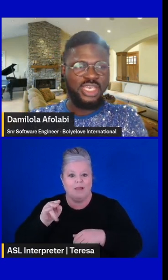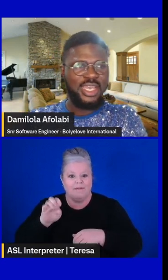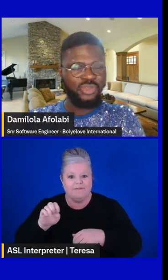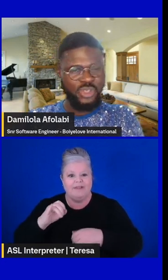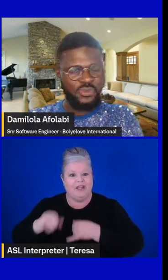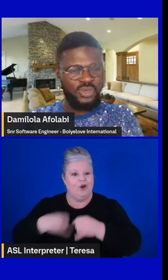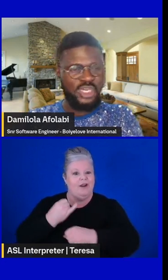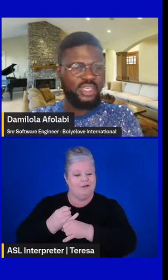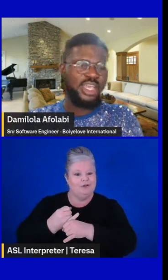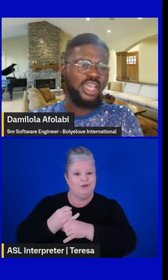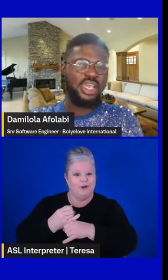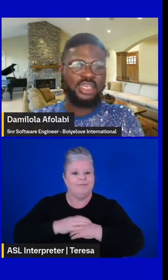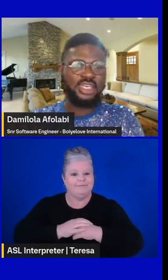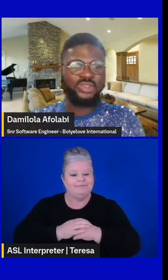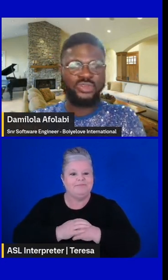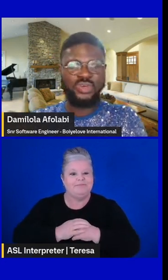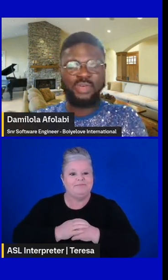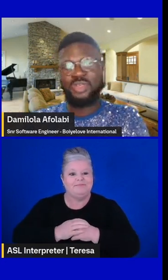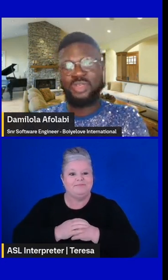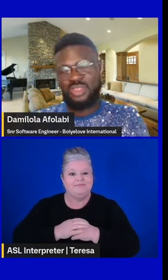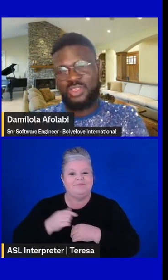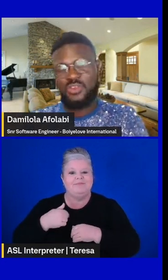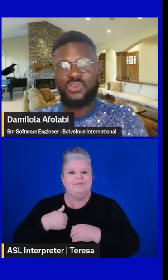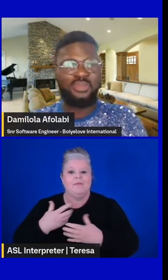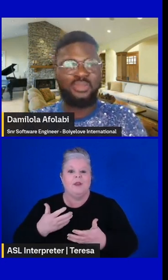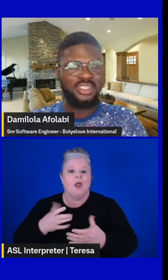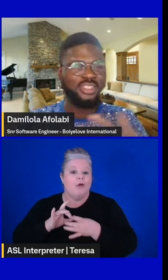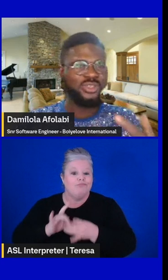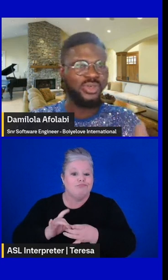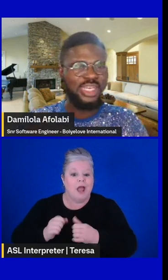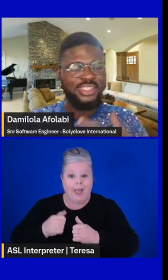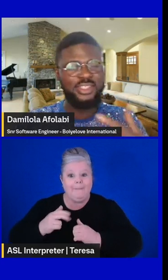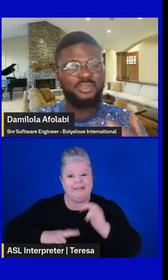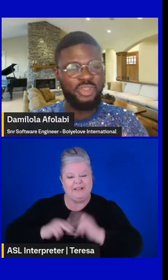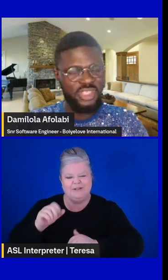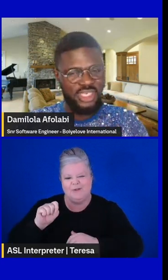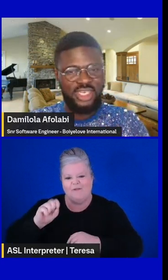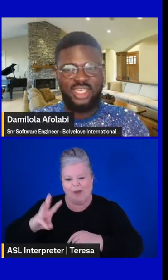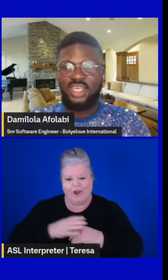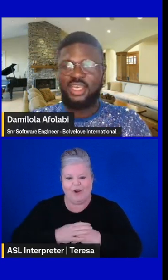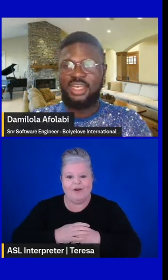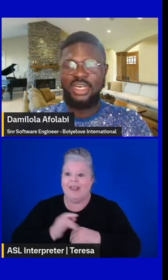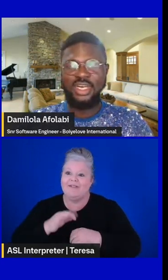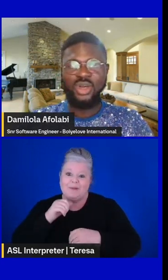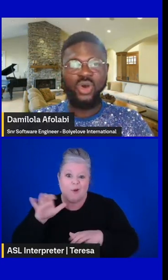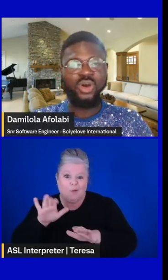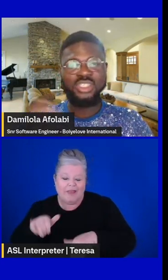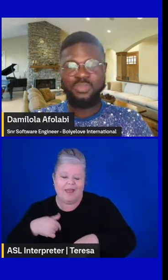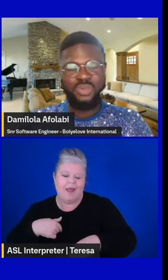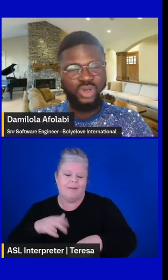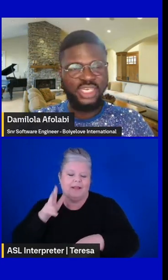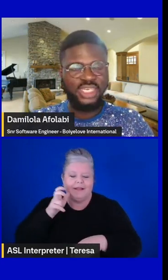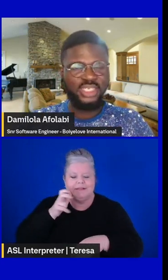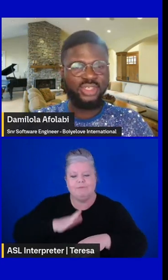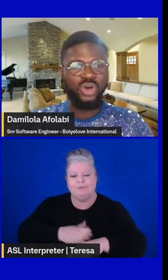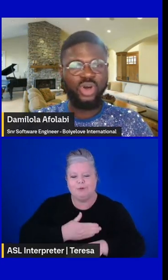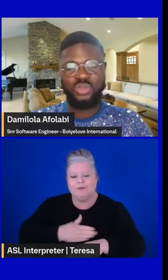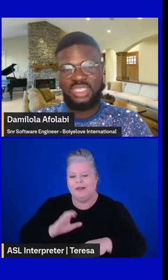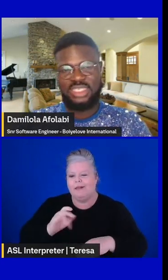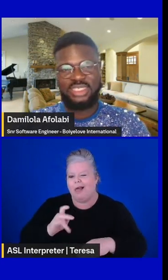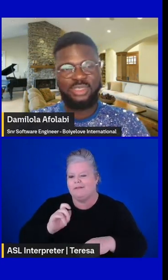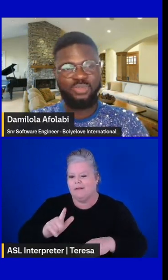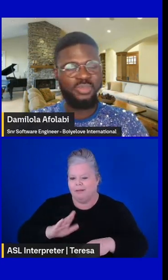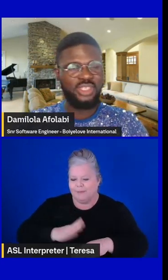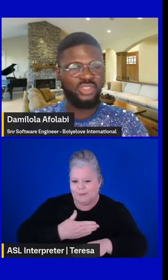Day to day, I build software, and when I'm not building software, I'm listening to classical music or deploying